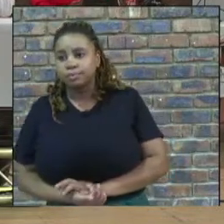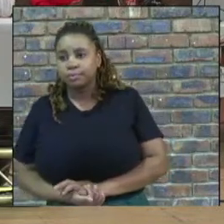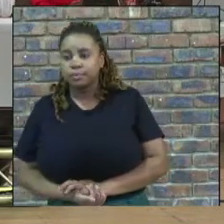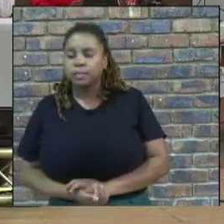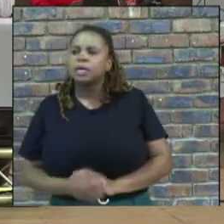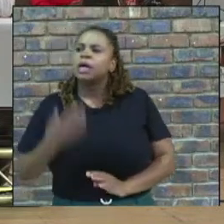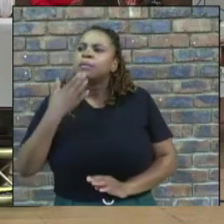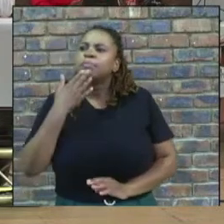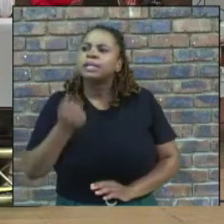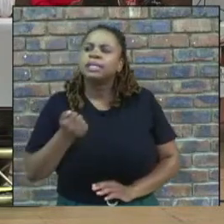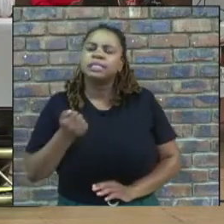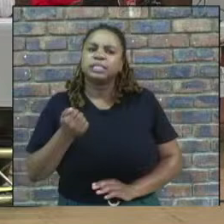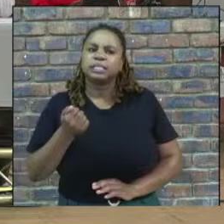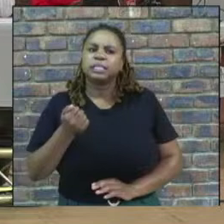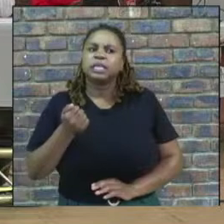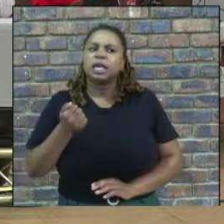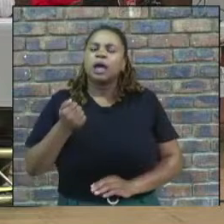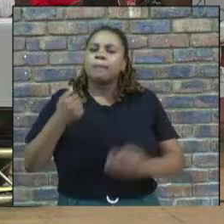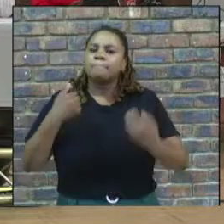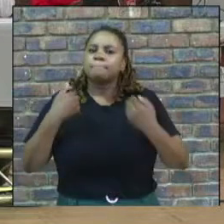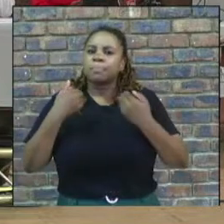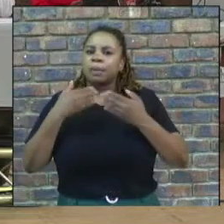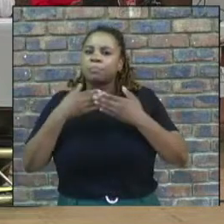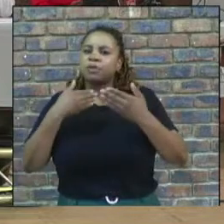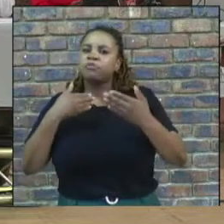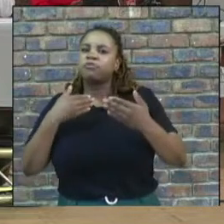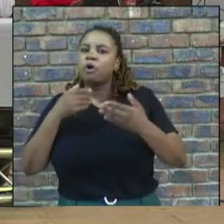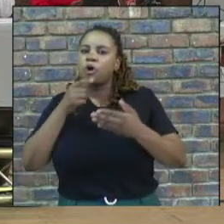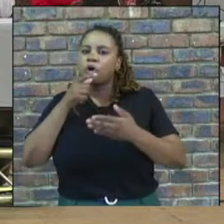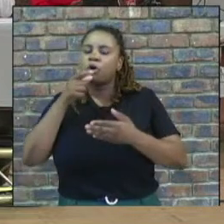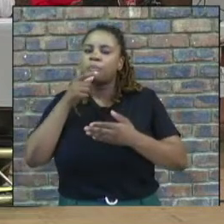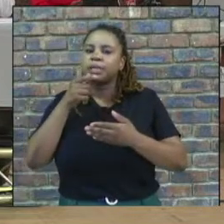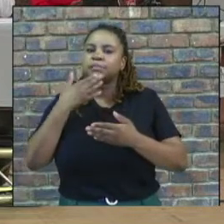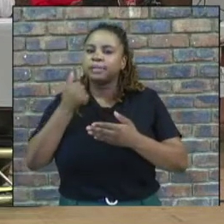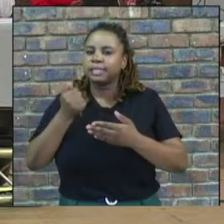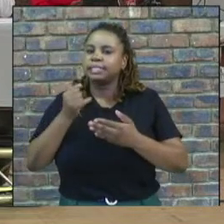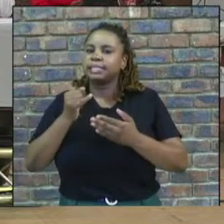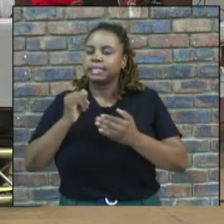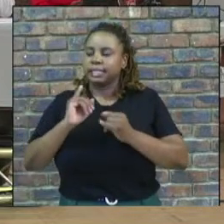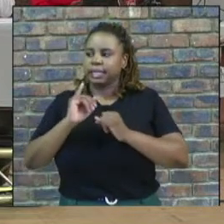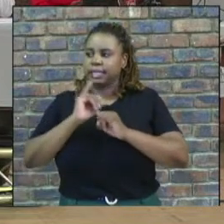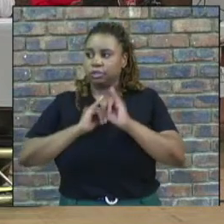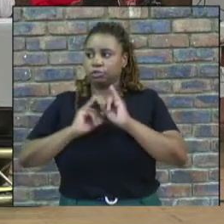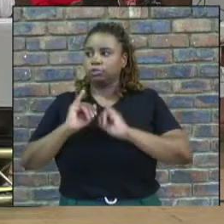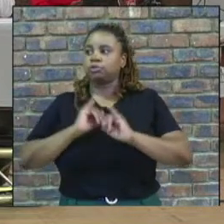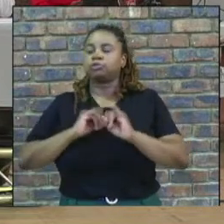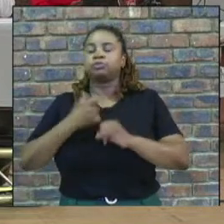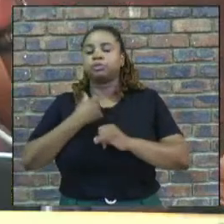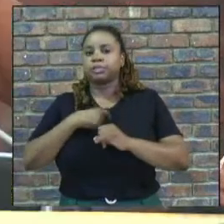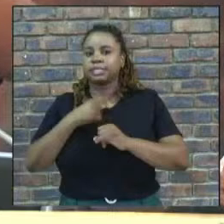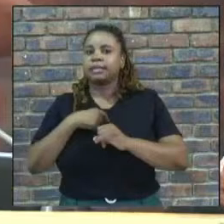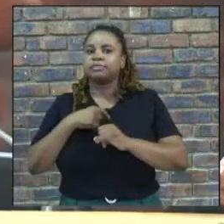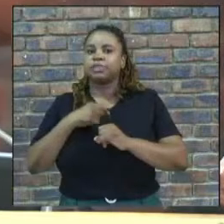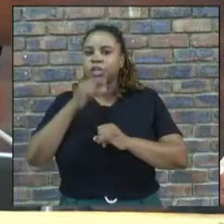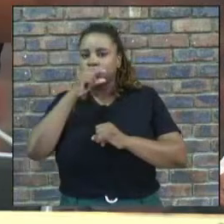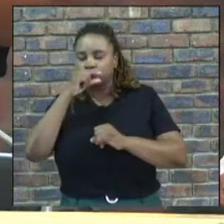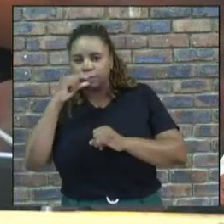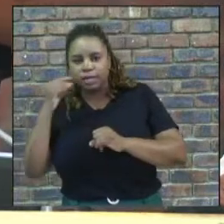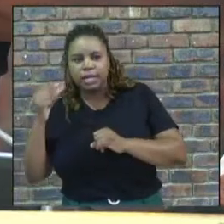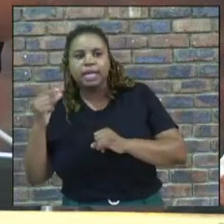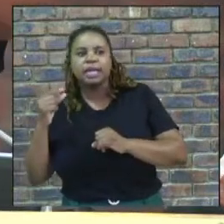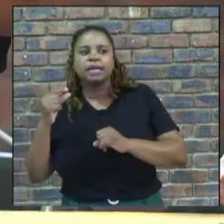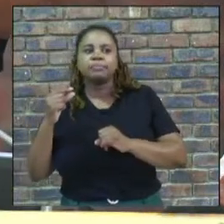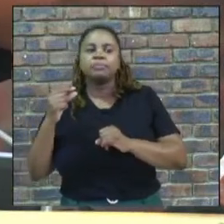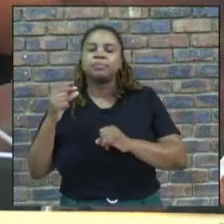halibua, just introduce yourselves. Ne? State your name so that we can capture it. If you belong to